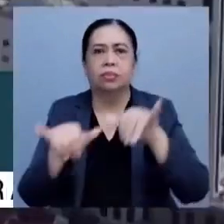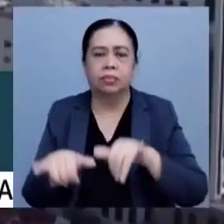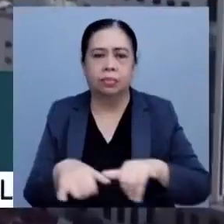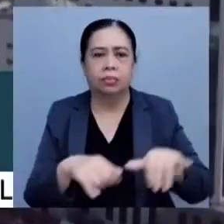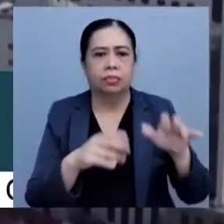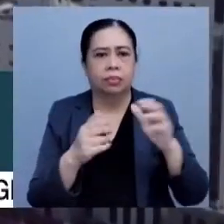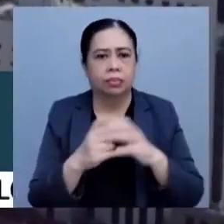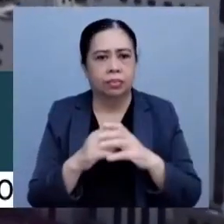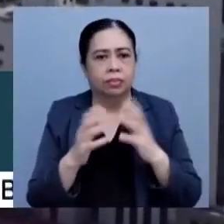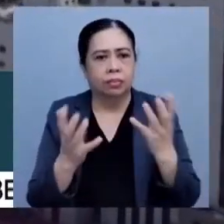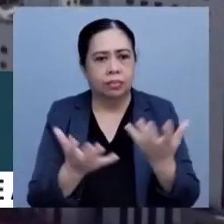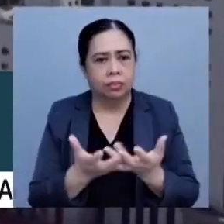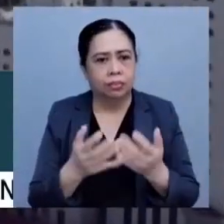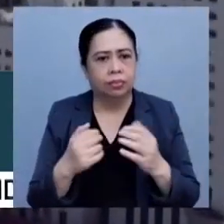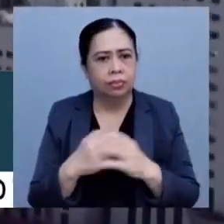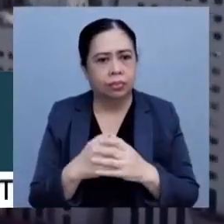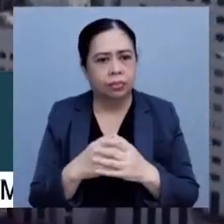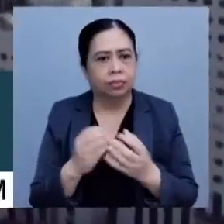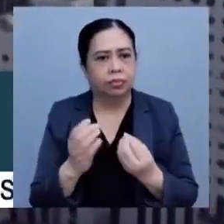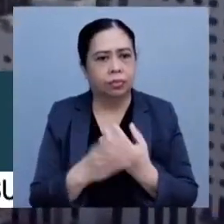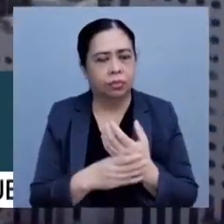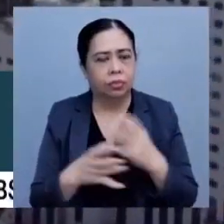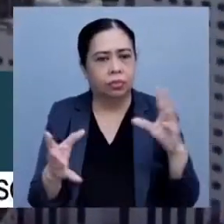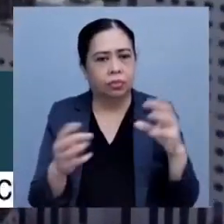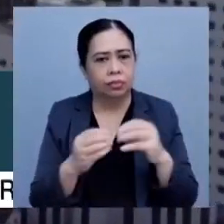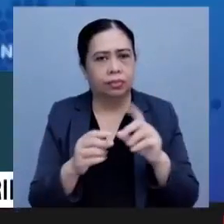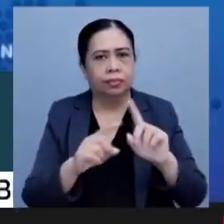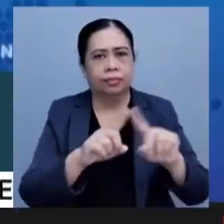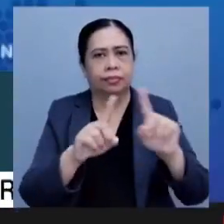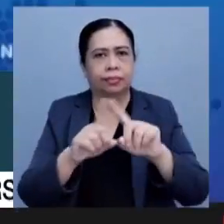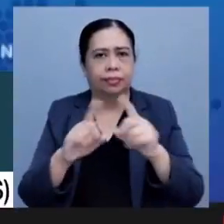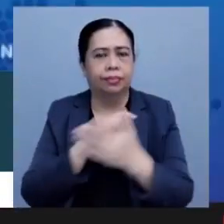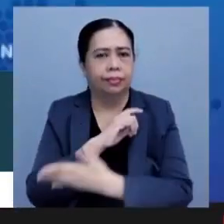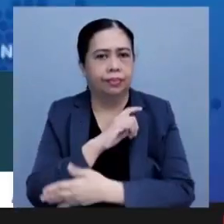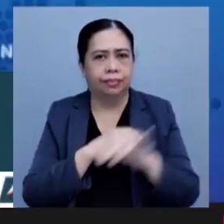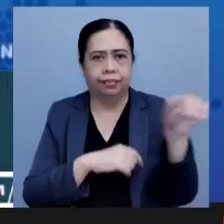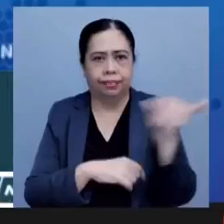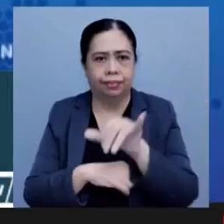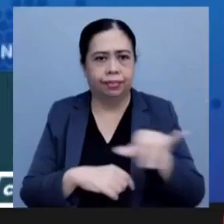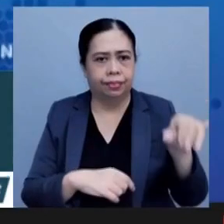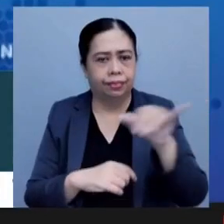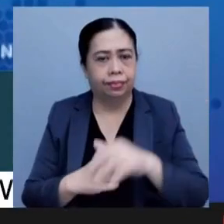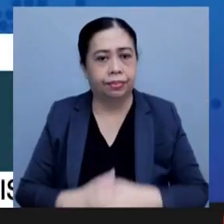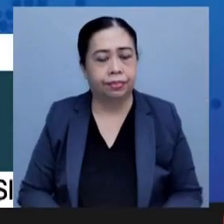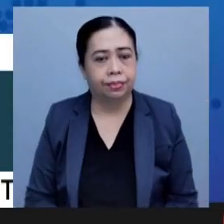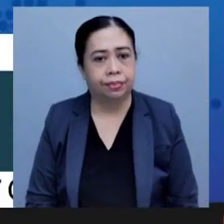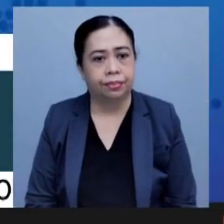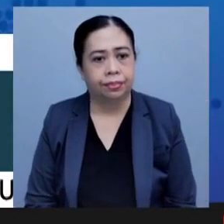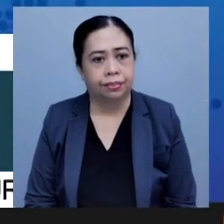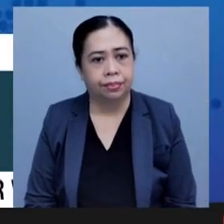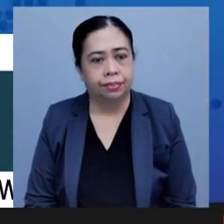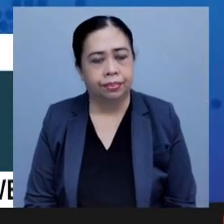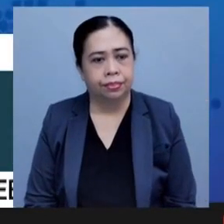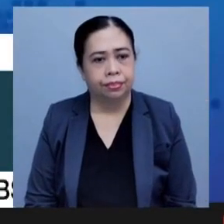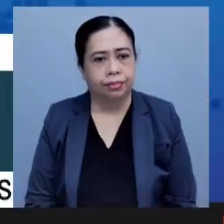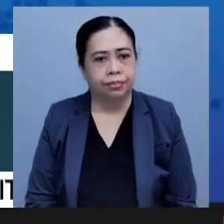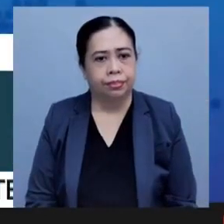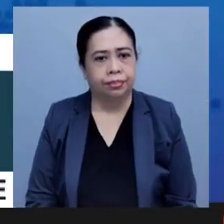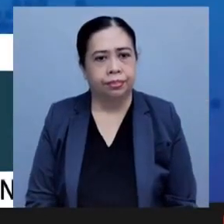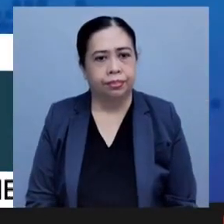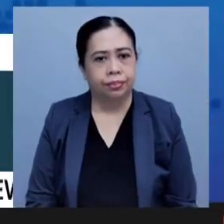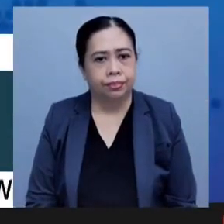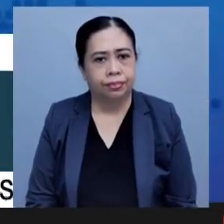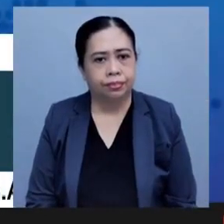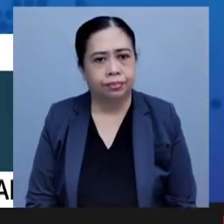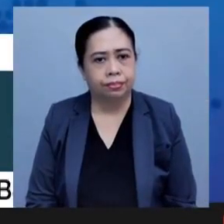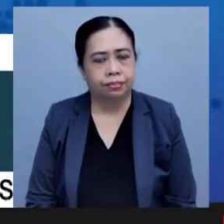inflation, and growing debts of many countries. The big concern has been slowing global growth. Philippines, like